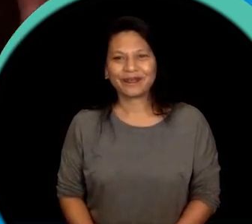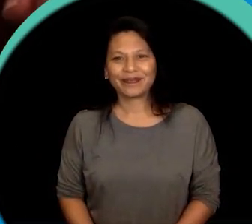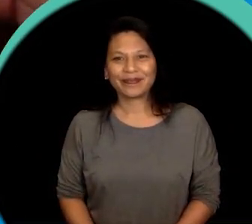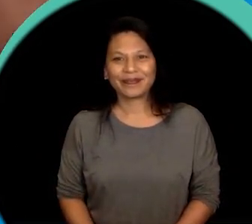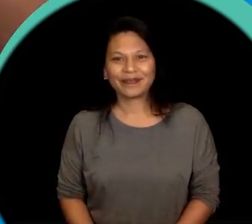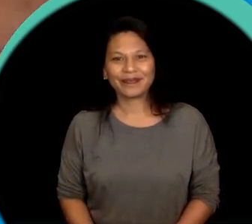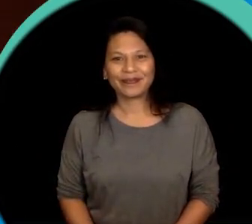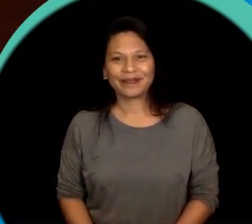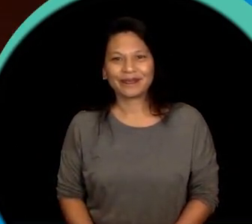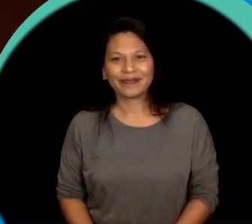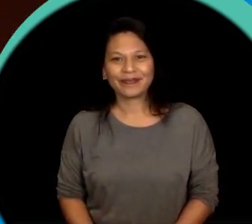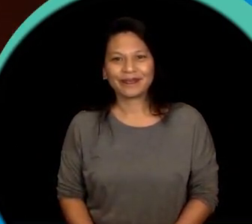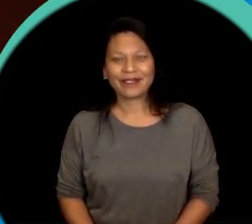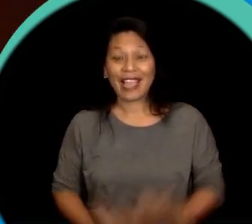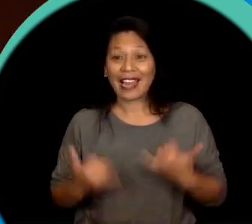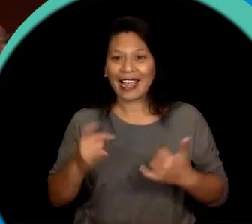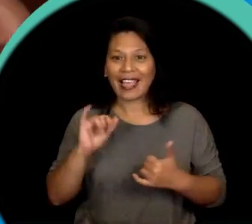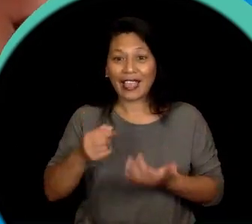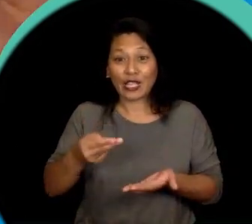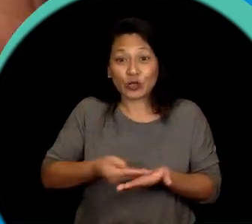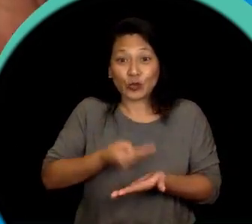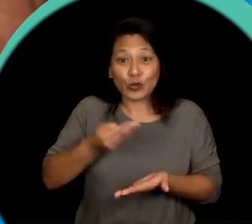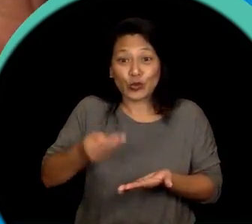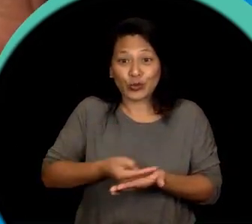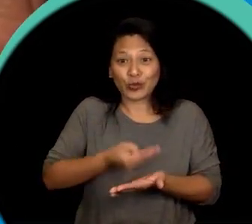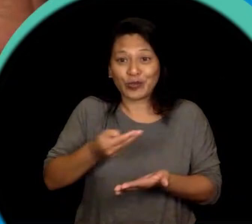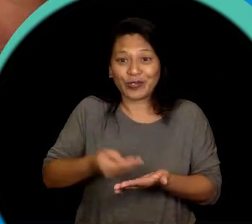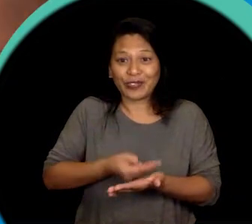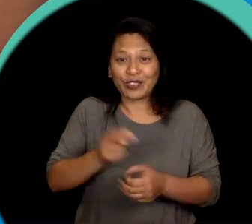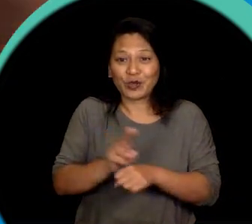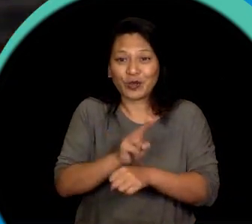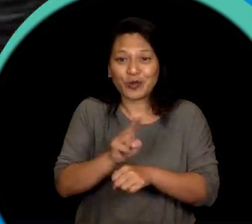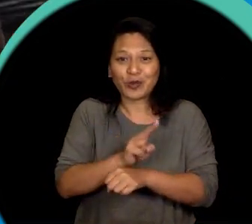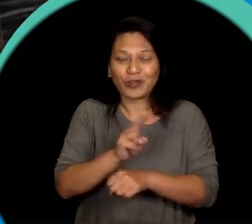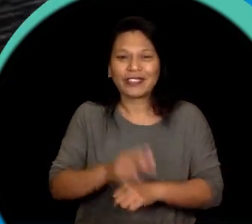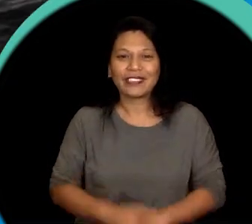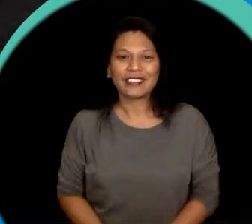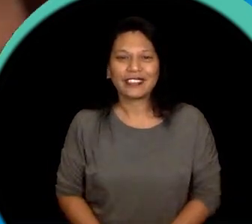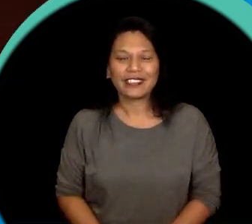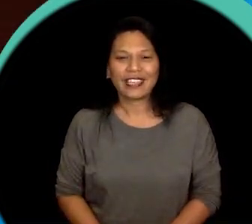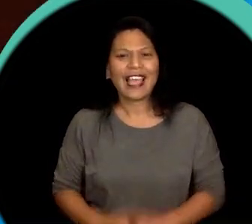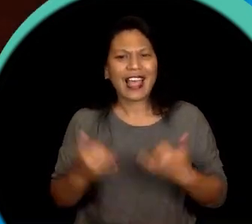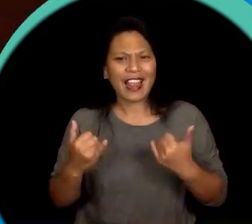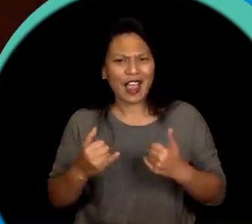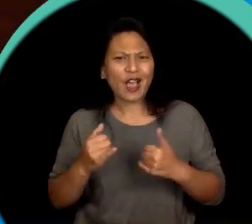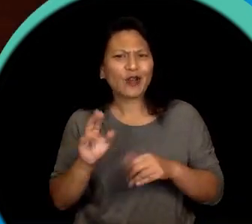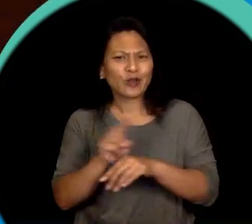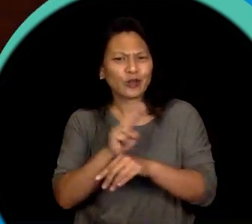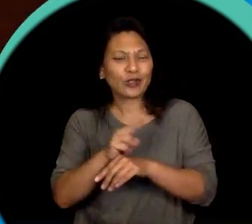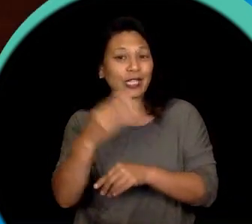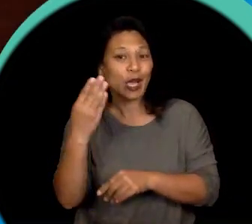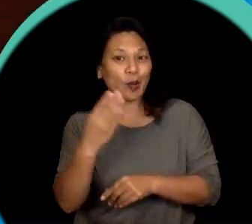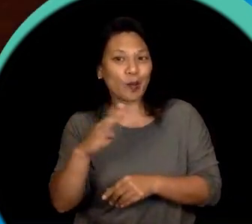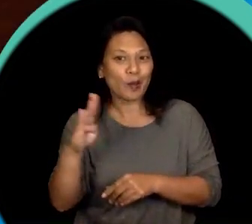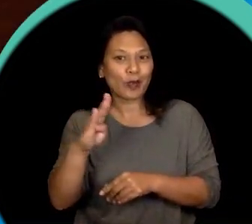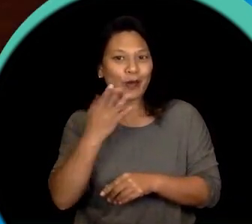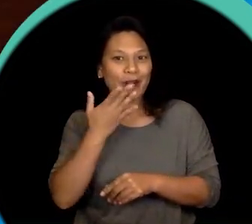go to the spoon. Let's see, I'm going to use a blue crayon for